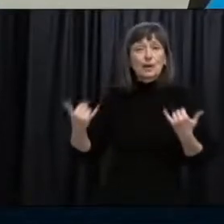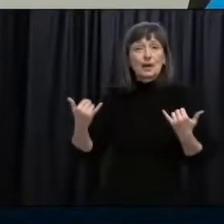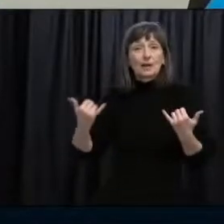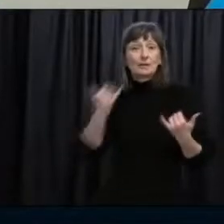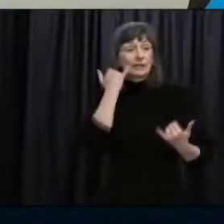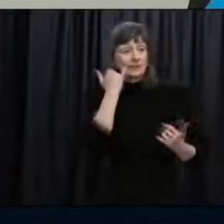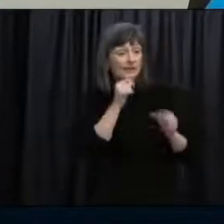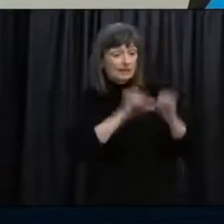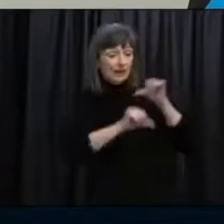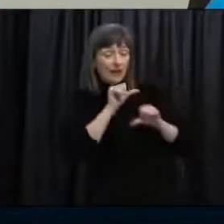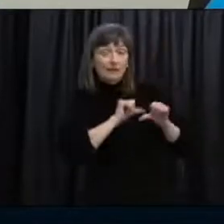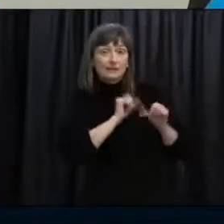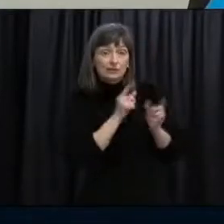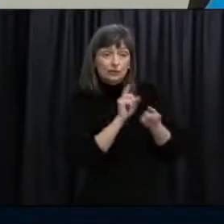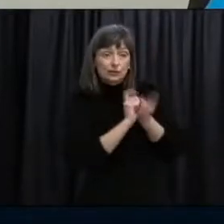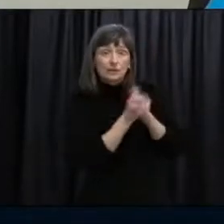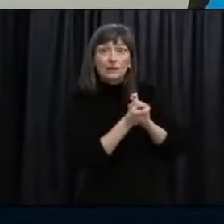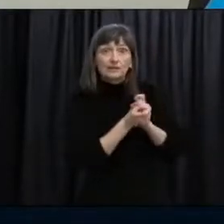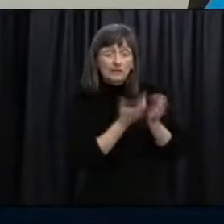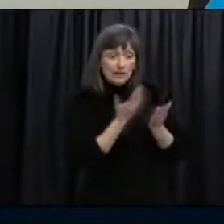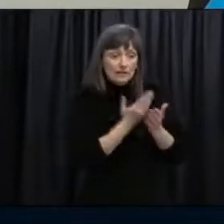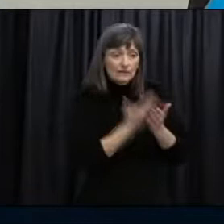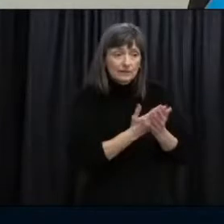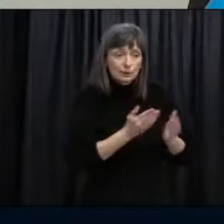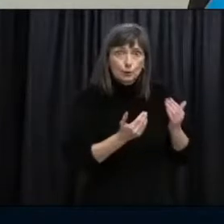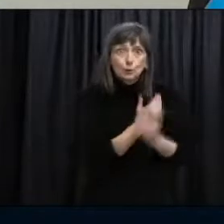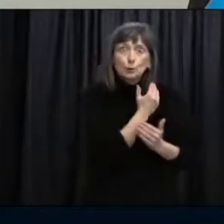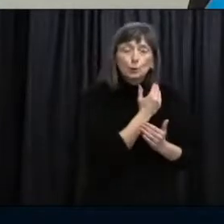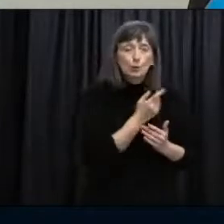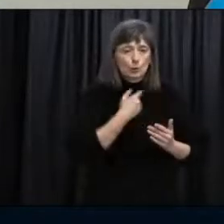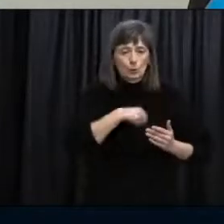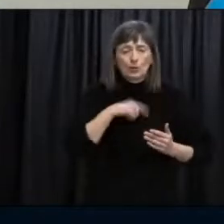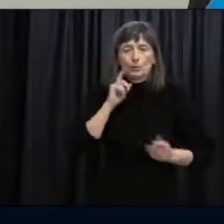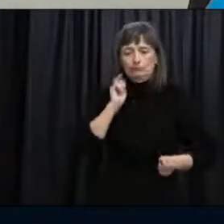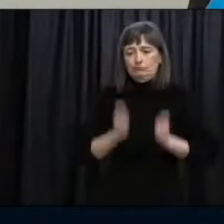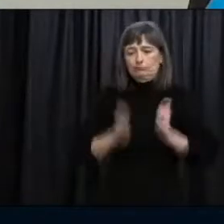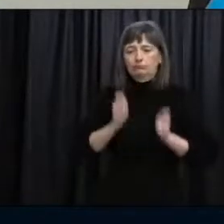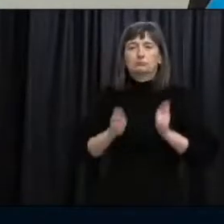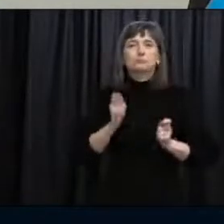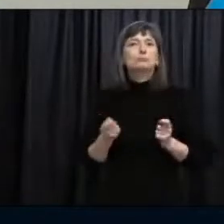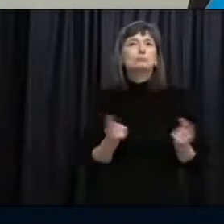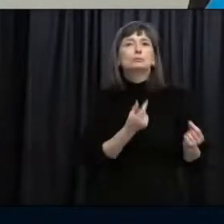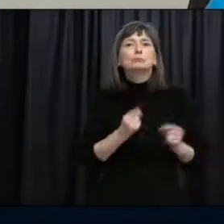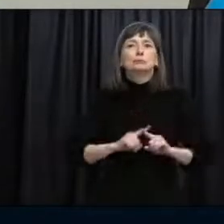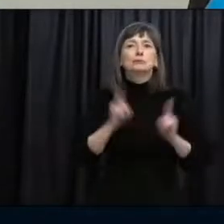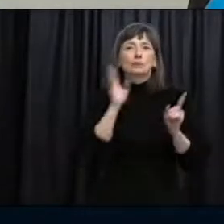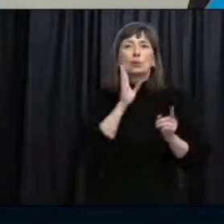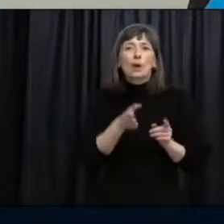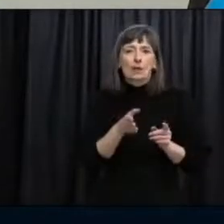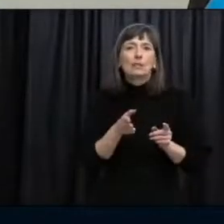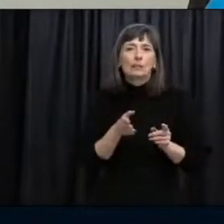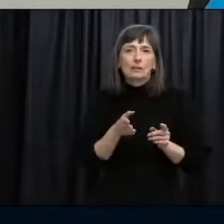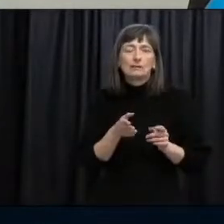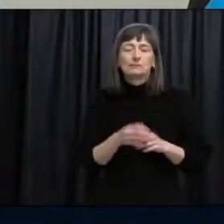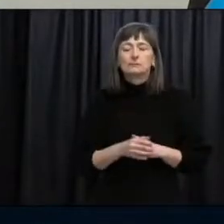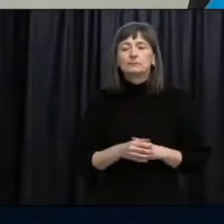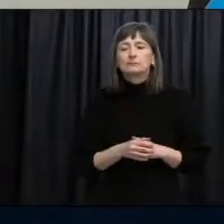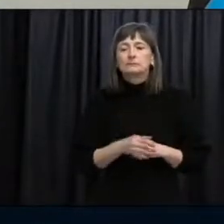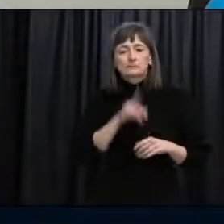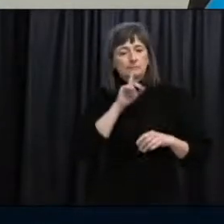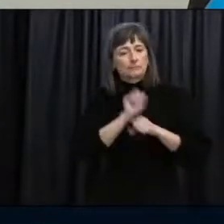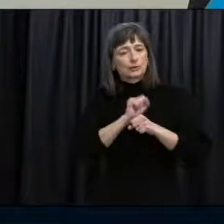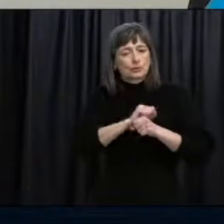the evidence changes and as evidence accumulates. We need to be adaptable and dynamic in our response to this virus